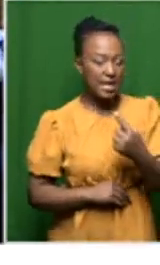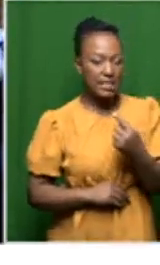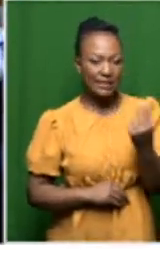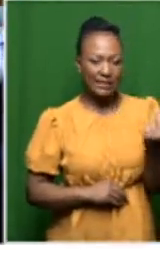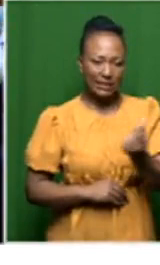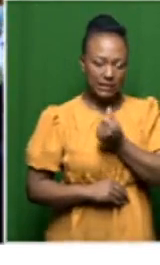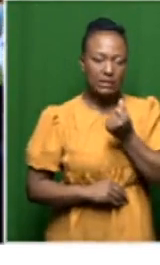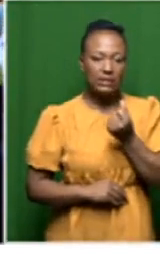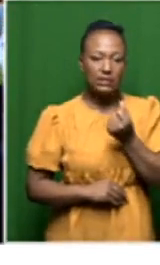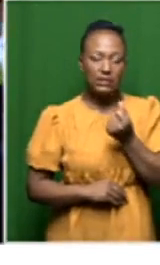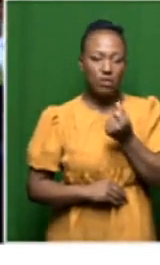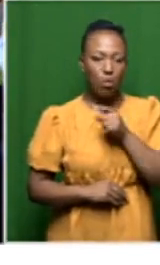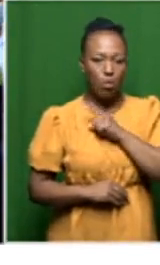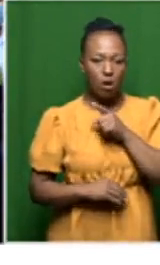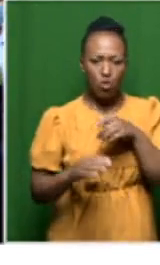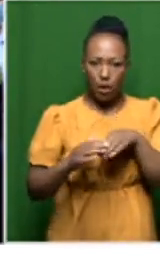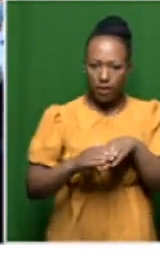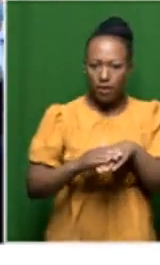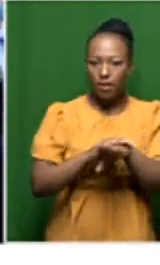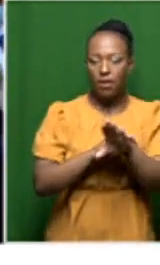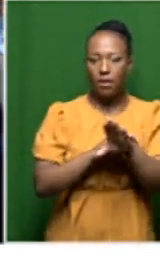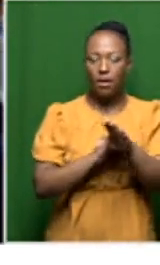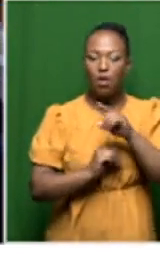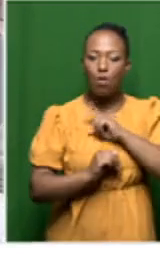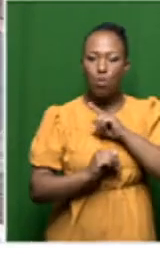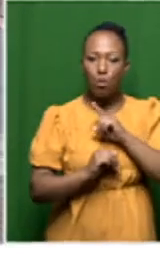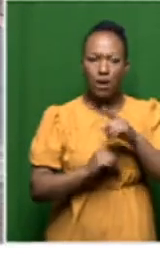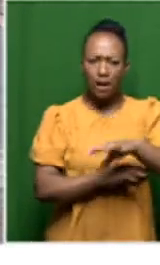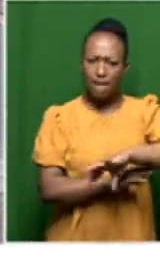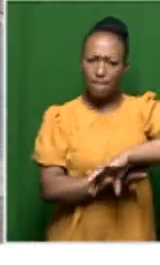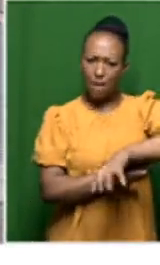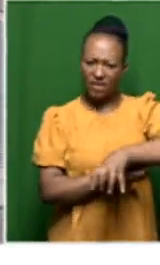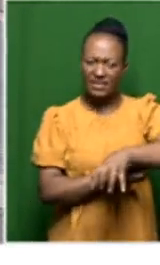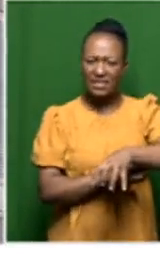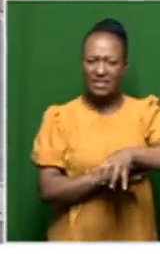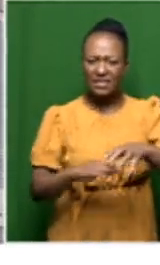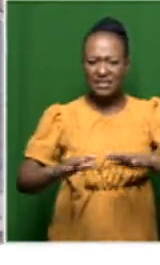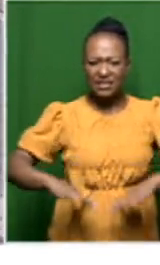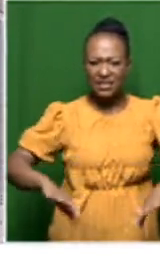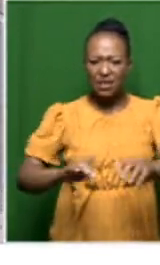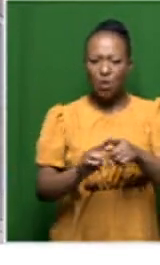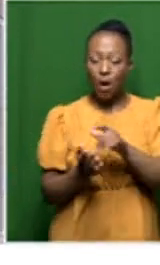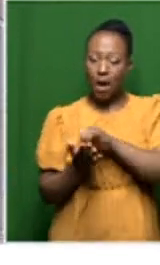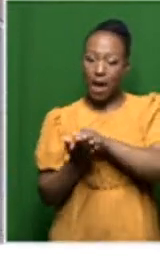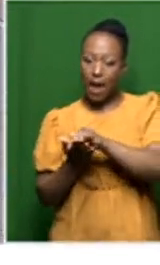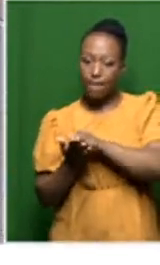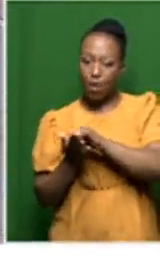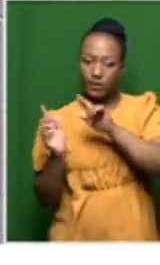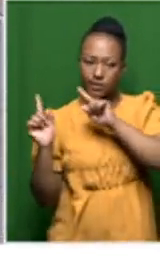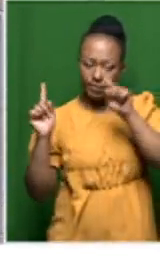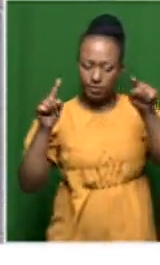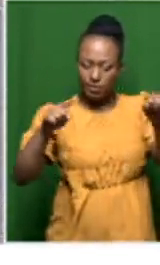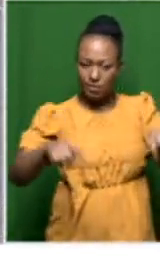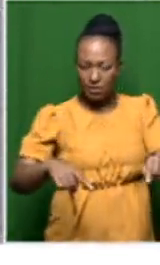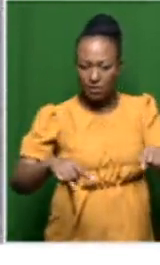unfortunate things that hit you as soon as you get into your hand. I mean, obviously you're talking about the whole of the province, and I'm just talking about a trip from the airport down to here. I mean, you do